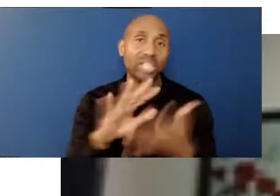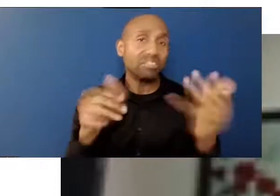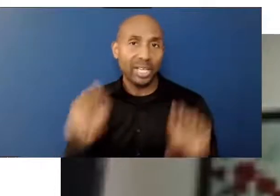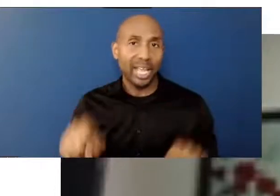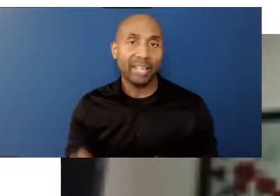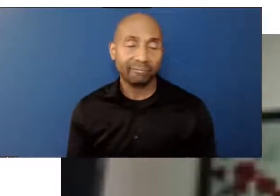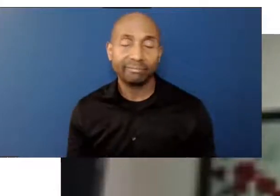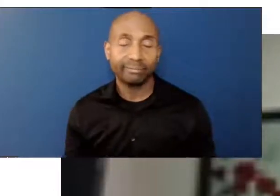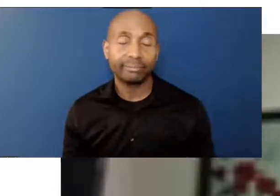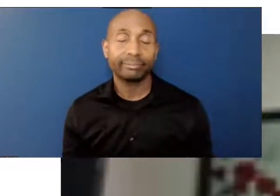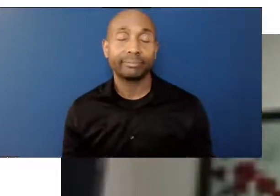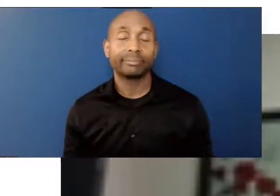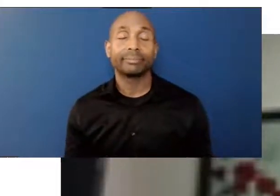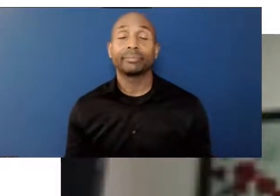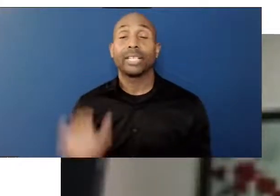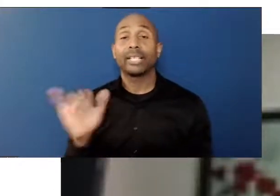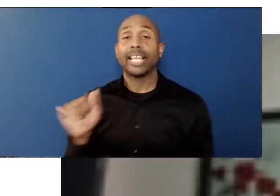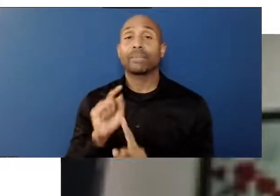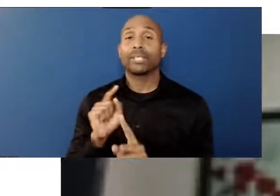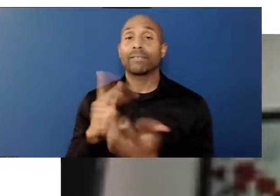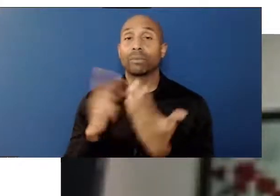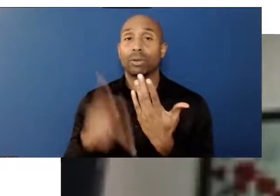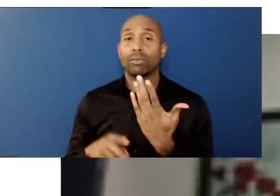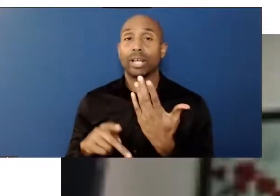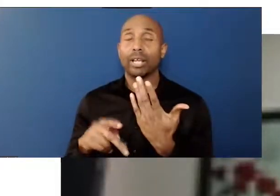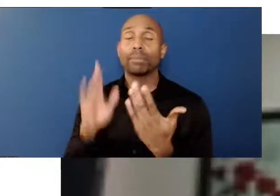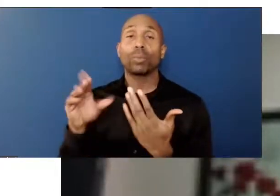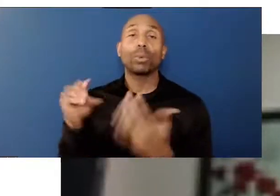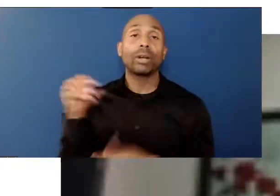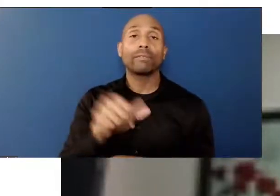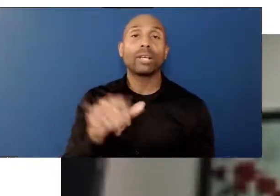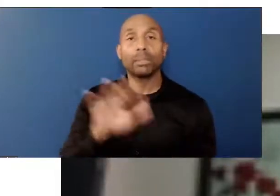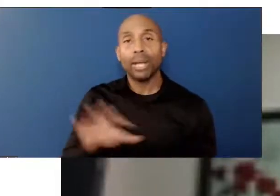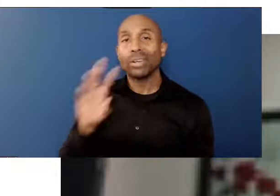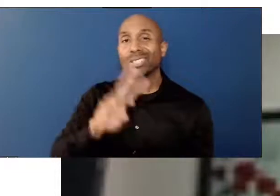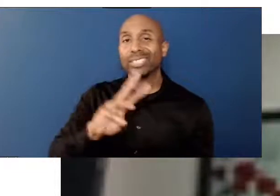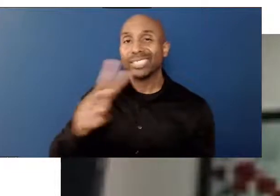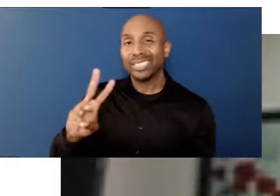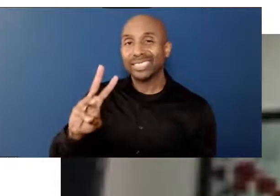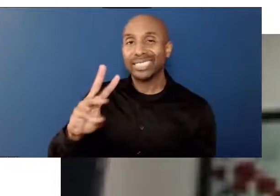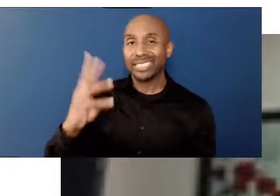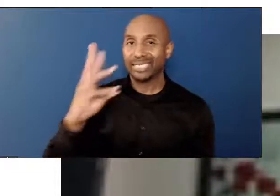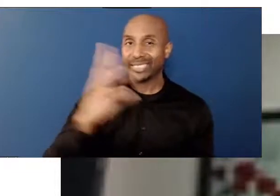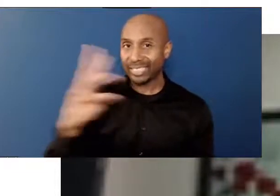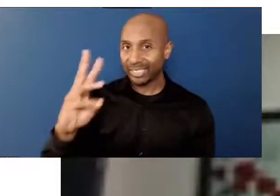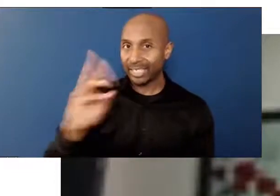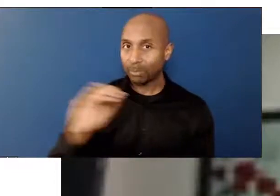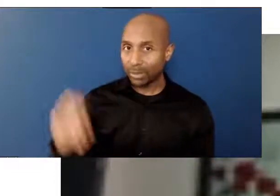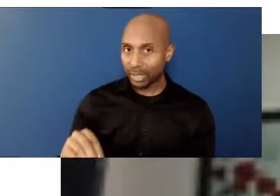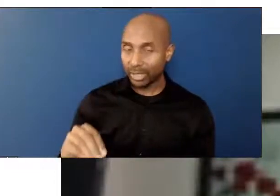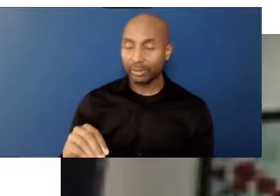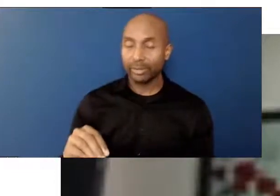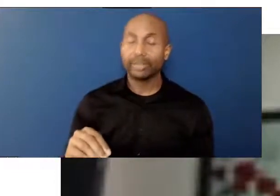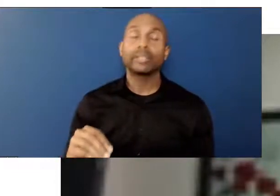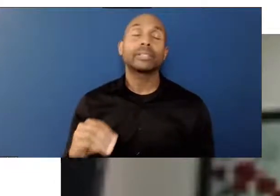program will fund at around 66% of the cost of the project or the initiative, up to